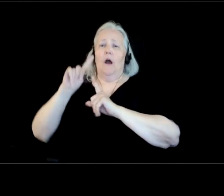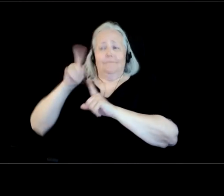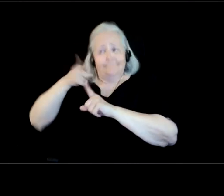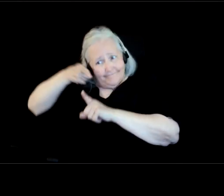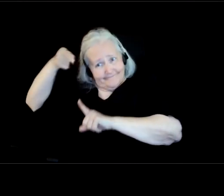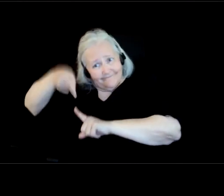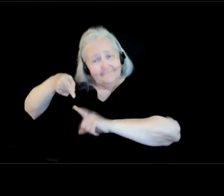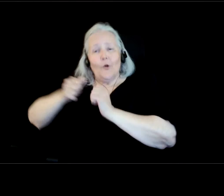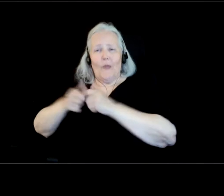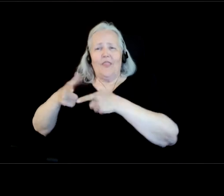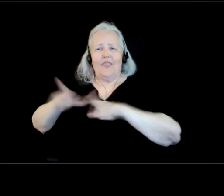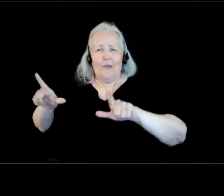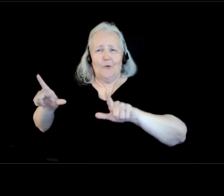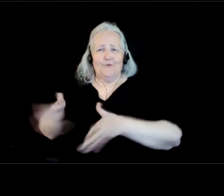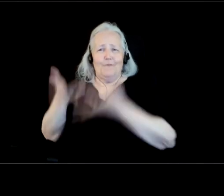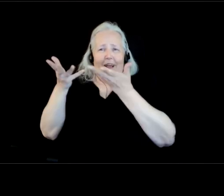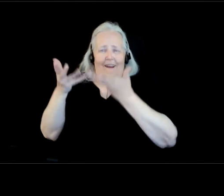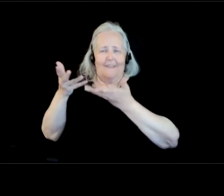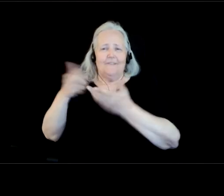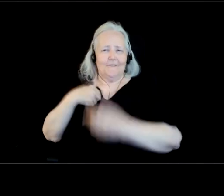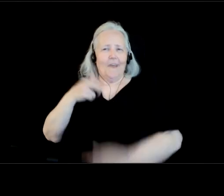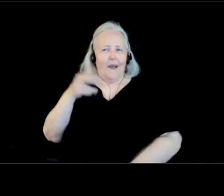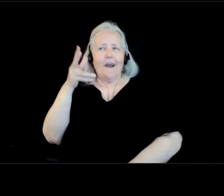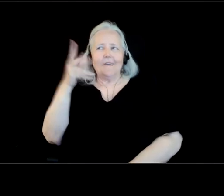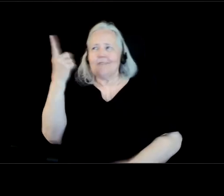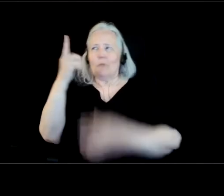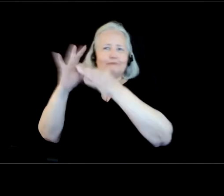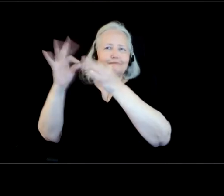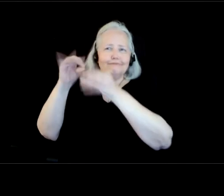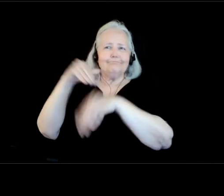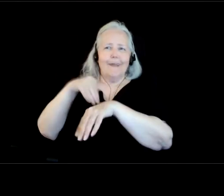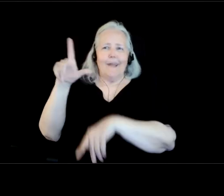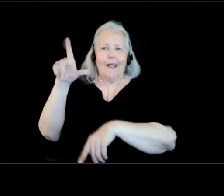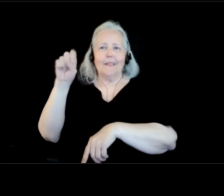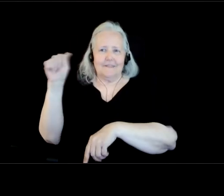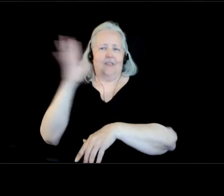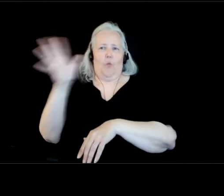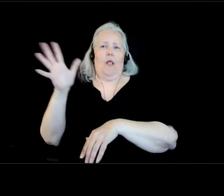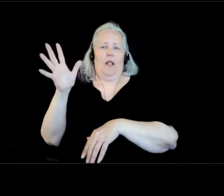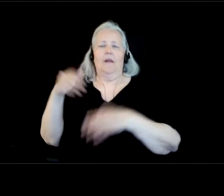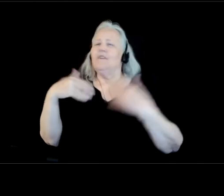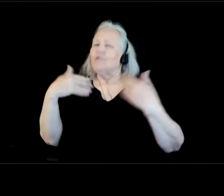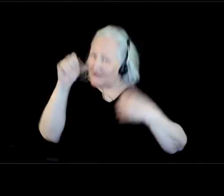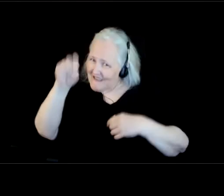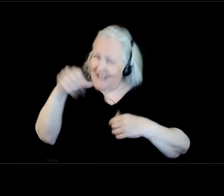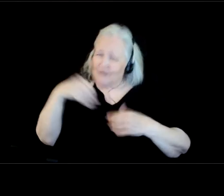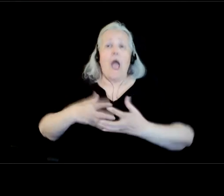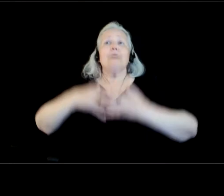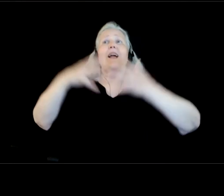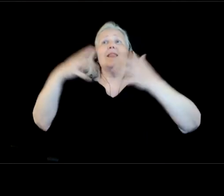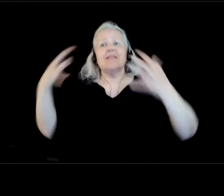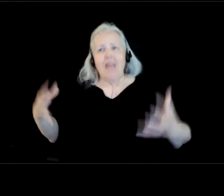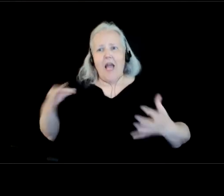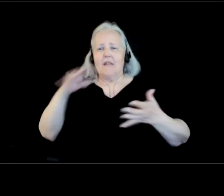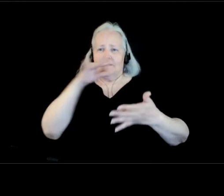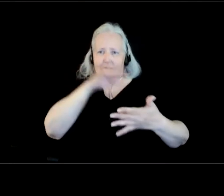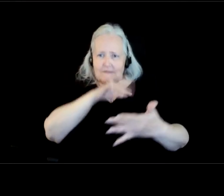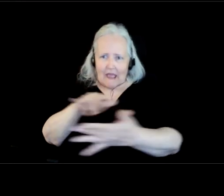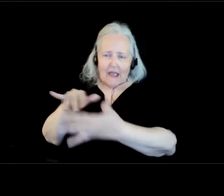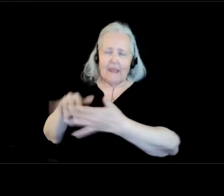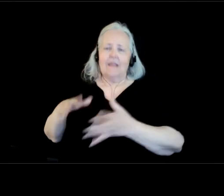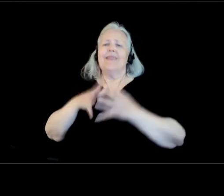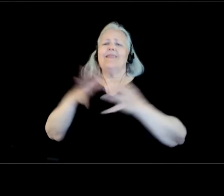I heard that at the LSA meeting. So I think that tells us we have a lot of scholarship and a lot of interesting work people are doing